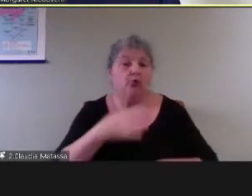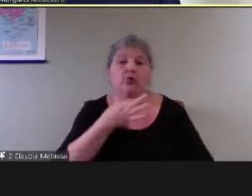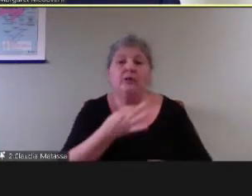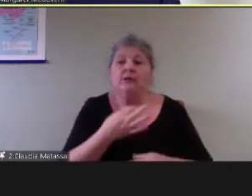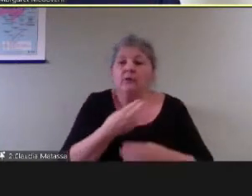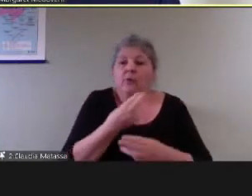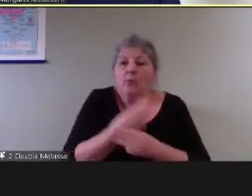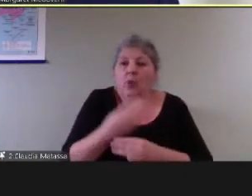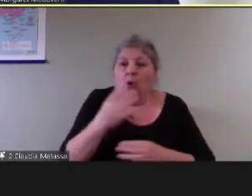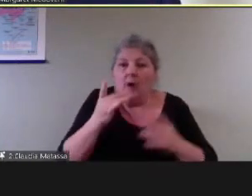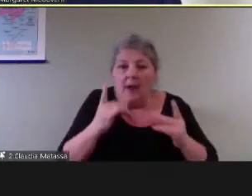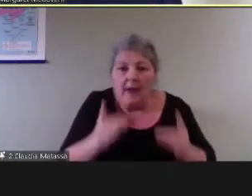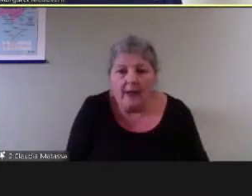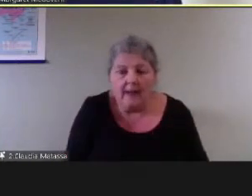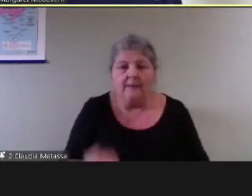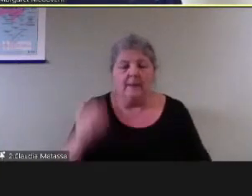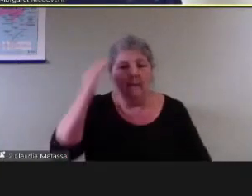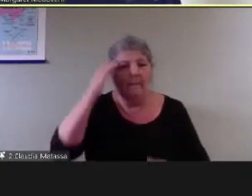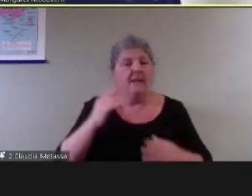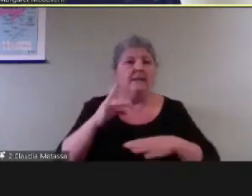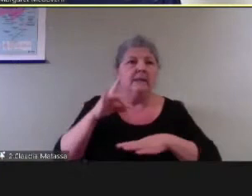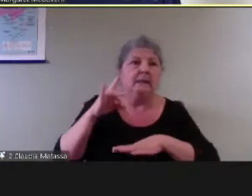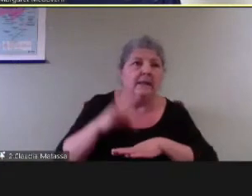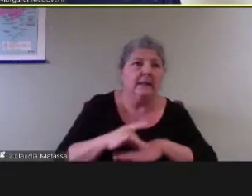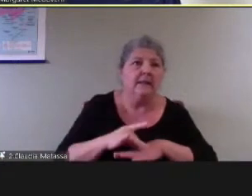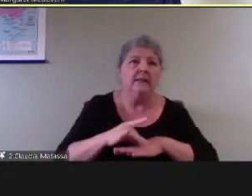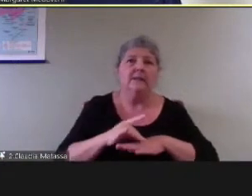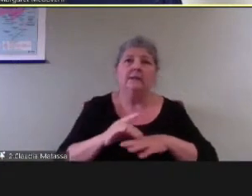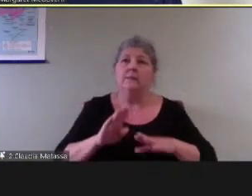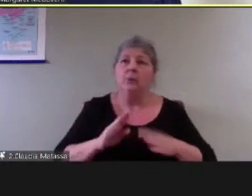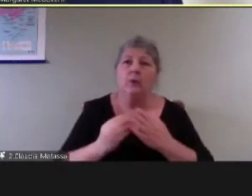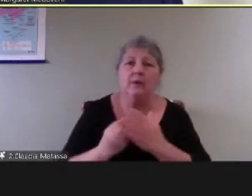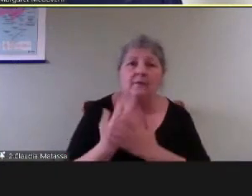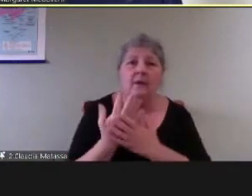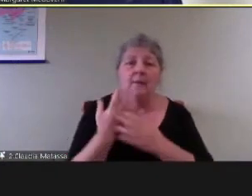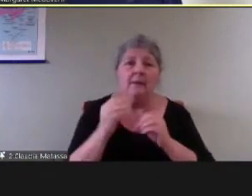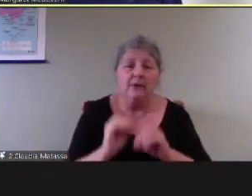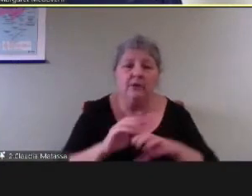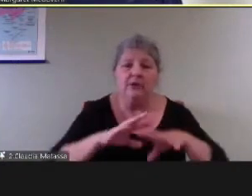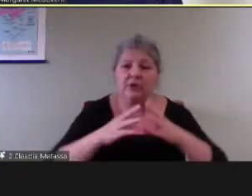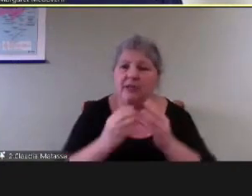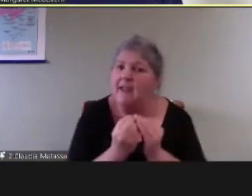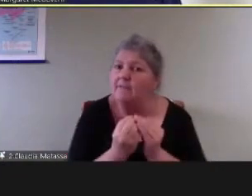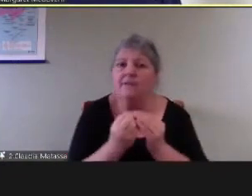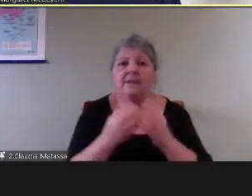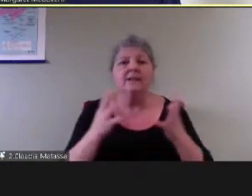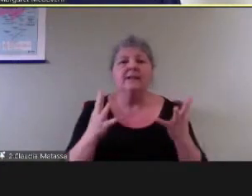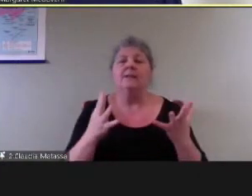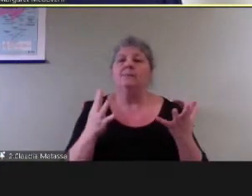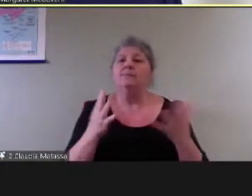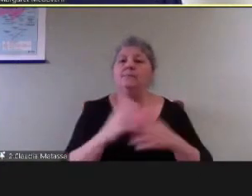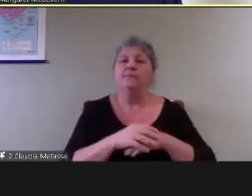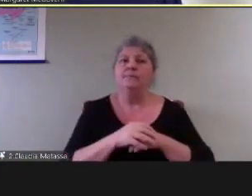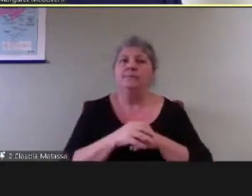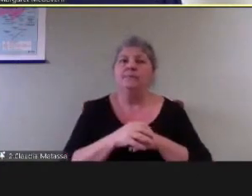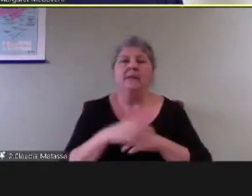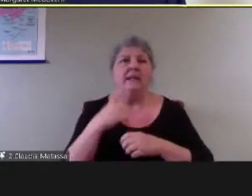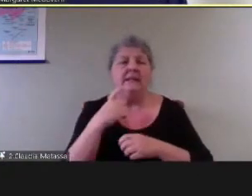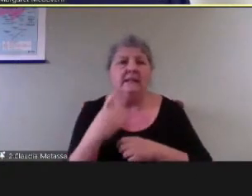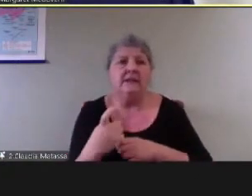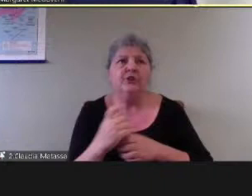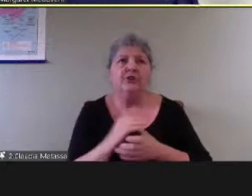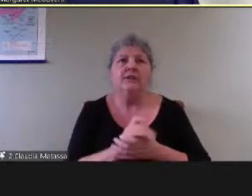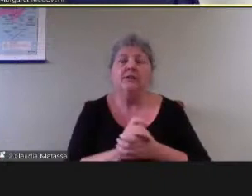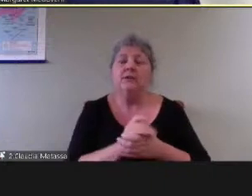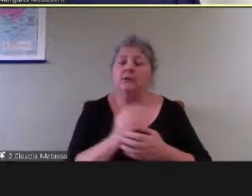illness, early development of chronic health conditions, premature mortality, addiction, poor